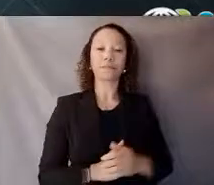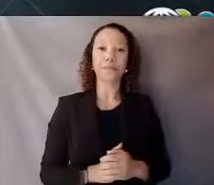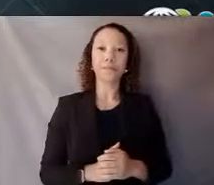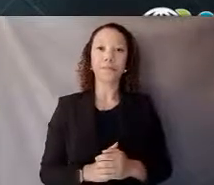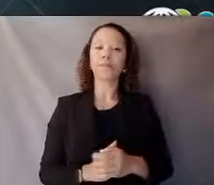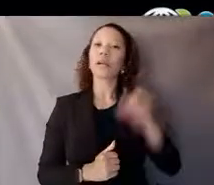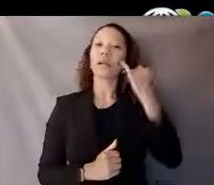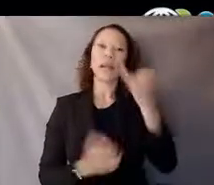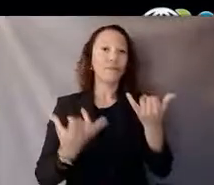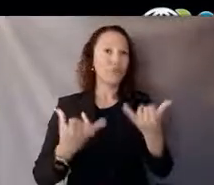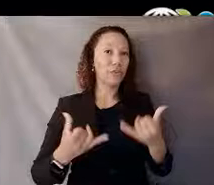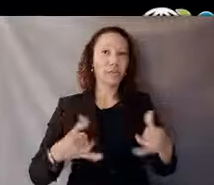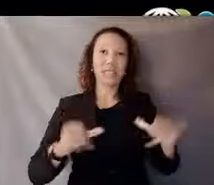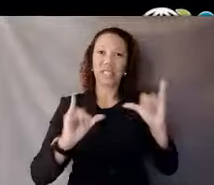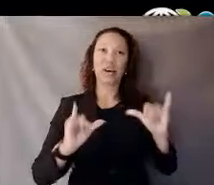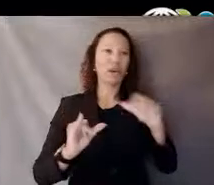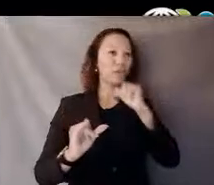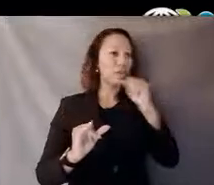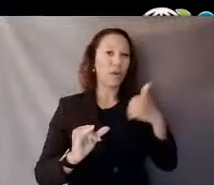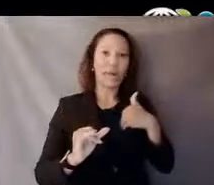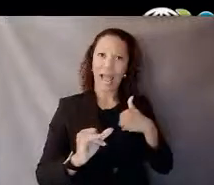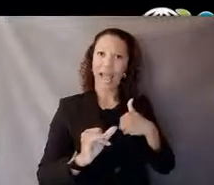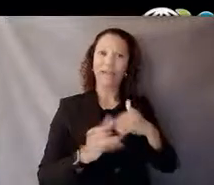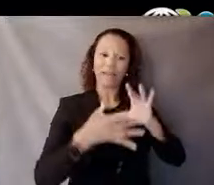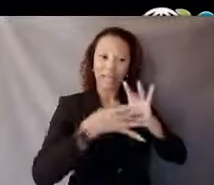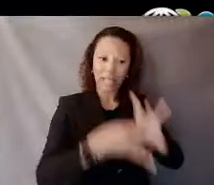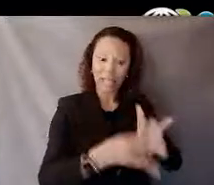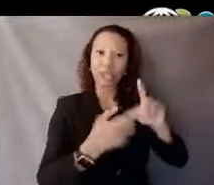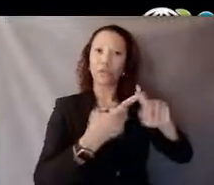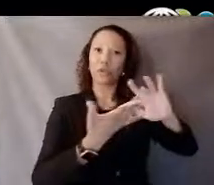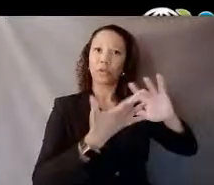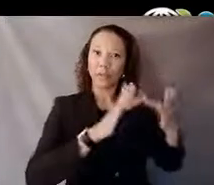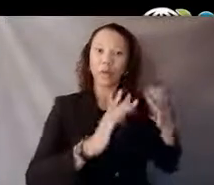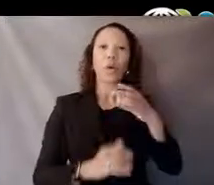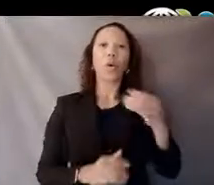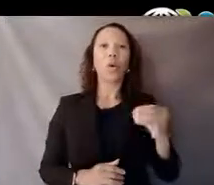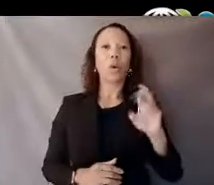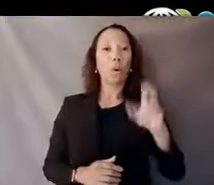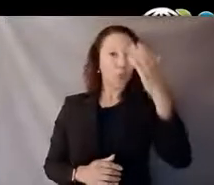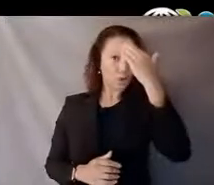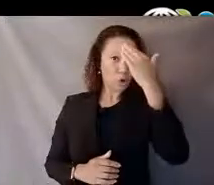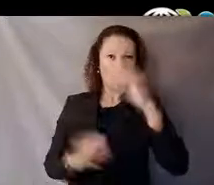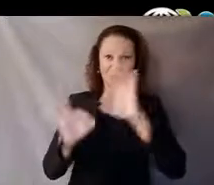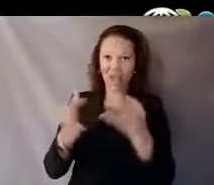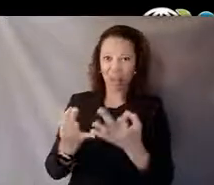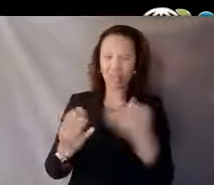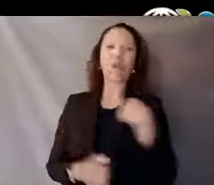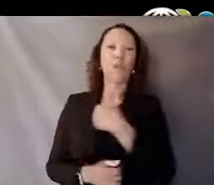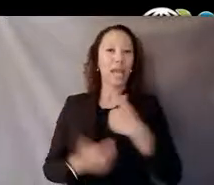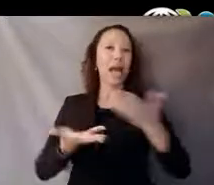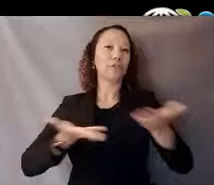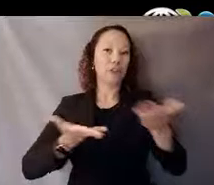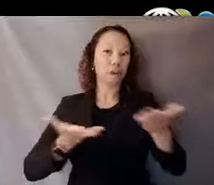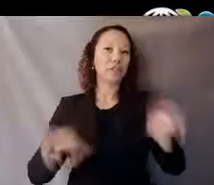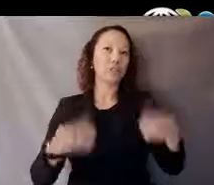are still just missing some connectivity, or you know someone who's just not connected yet, there are service providers out there. We have them in our